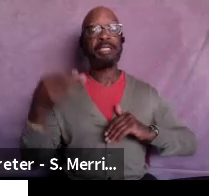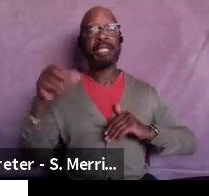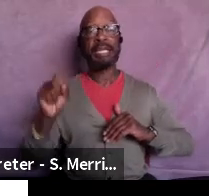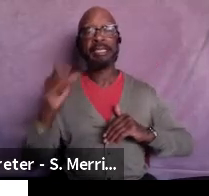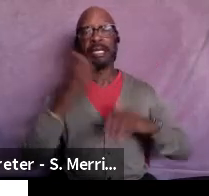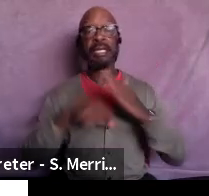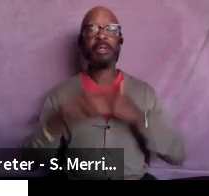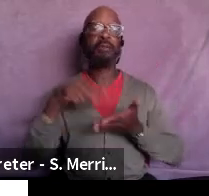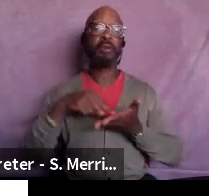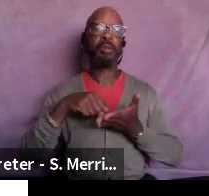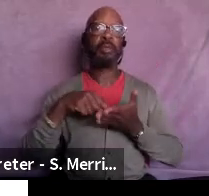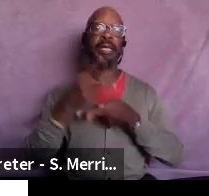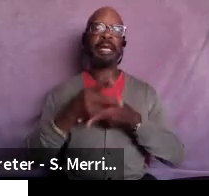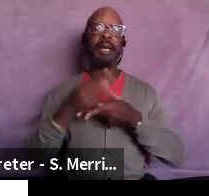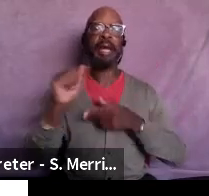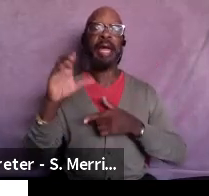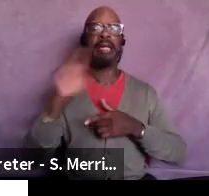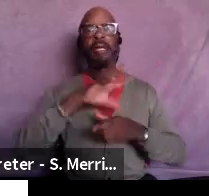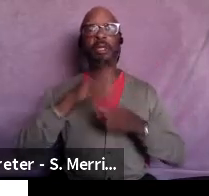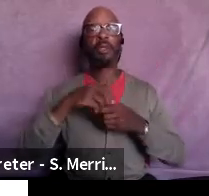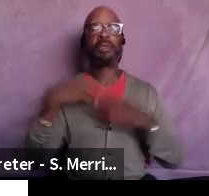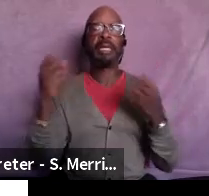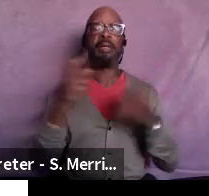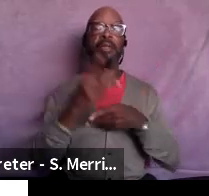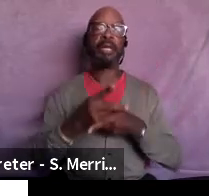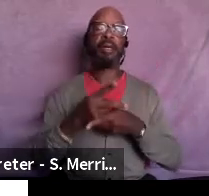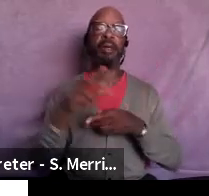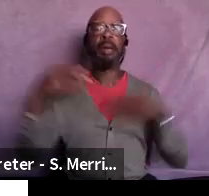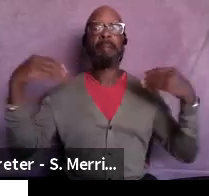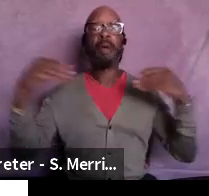Act. That would include the healthcare marketplaces where people